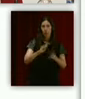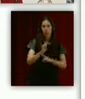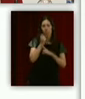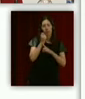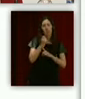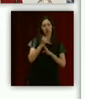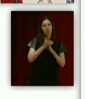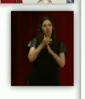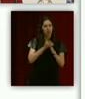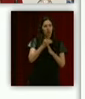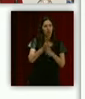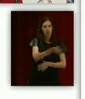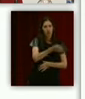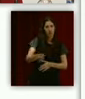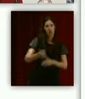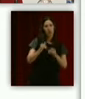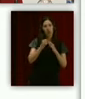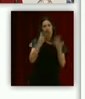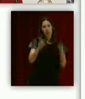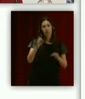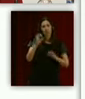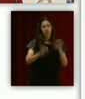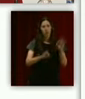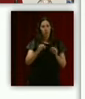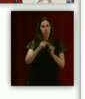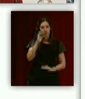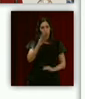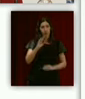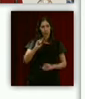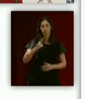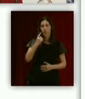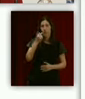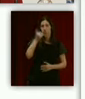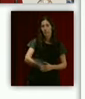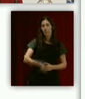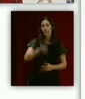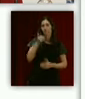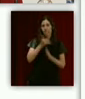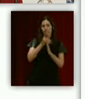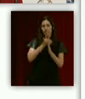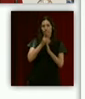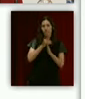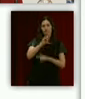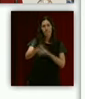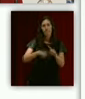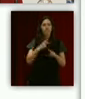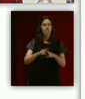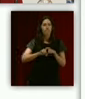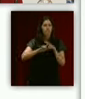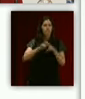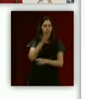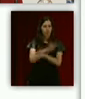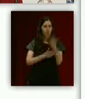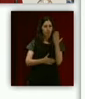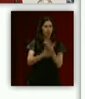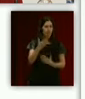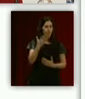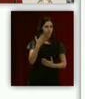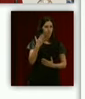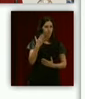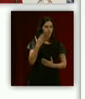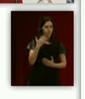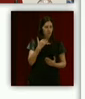it's only taken on 15 subjects. We consider the accuracy to be quite high, as it is over 80% in